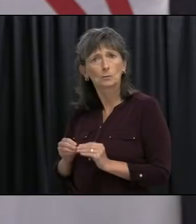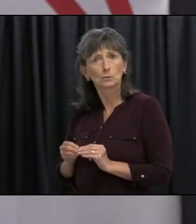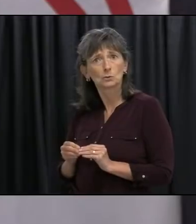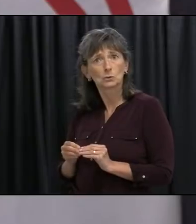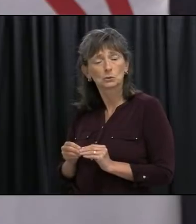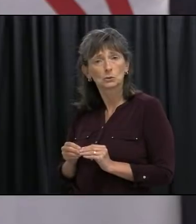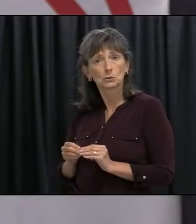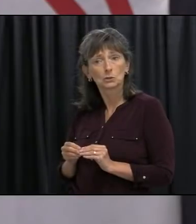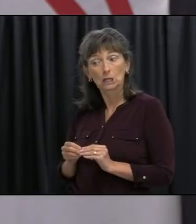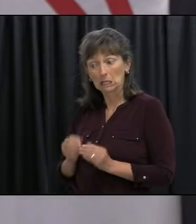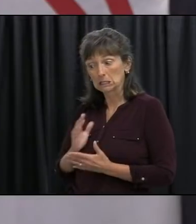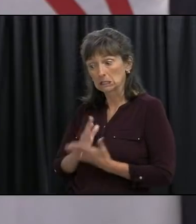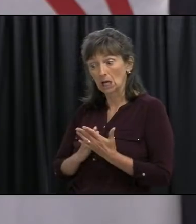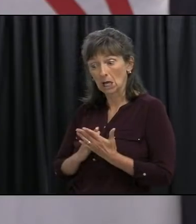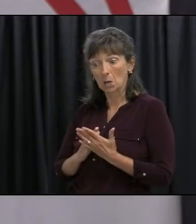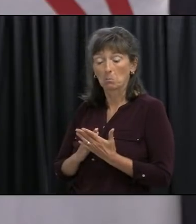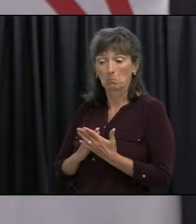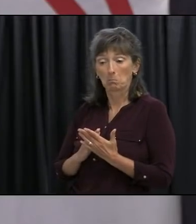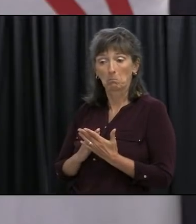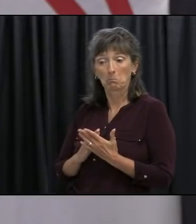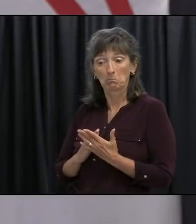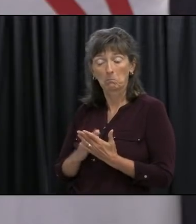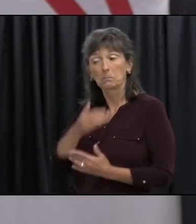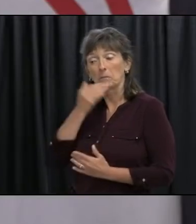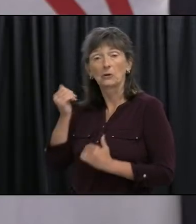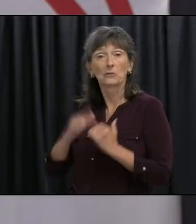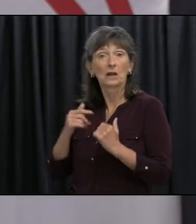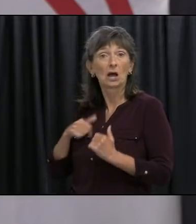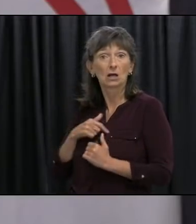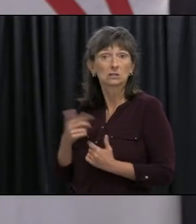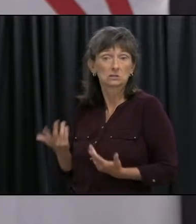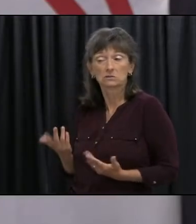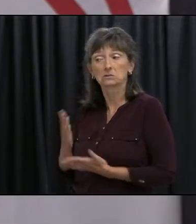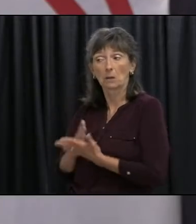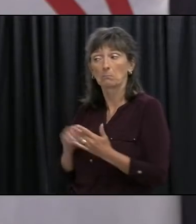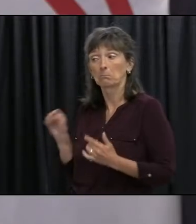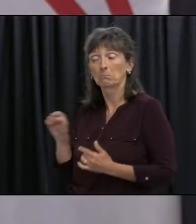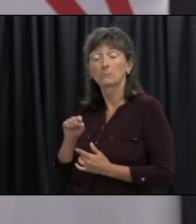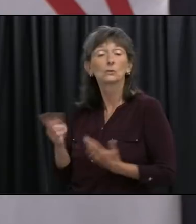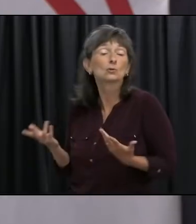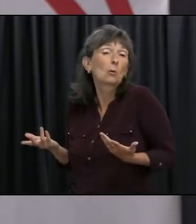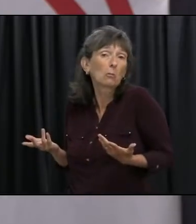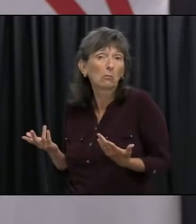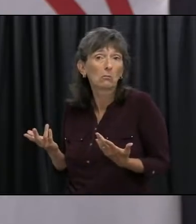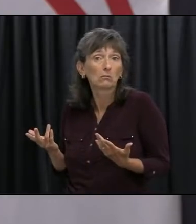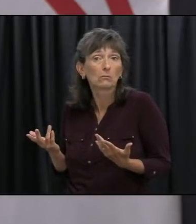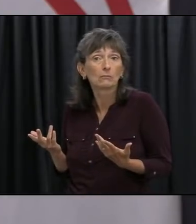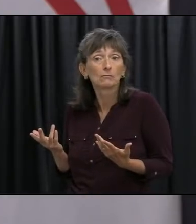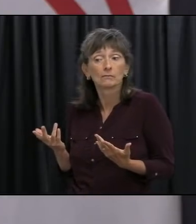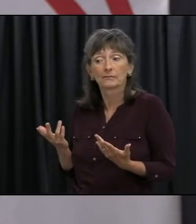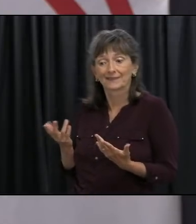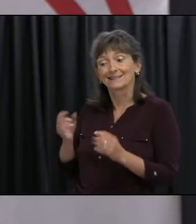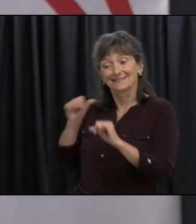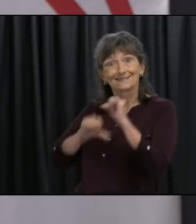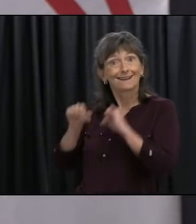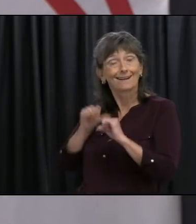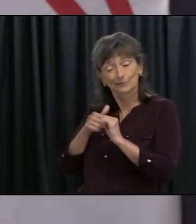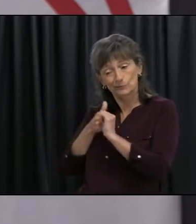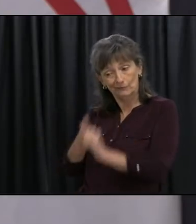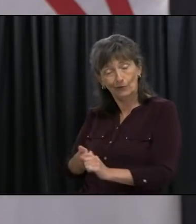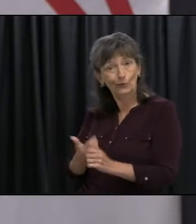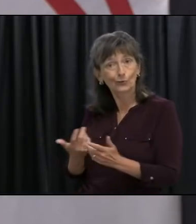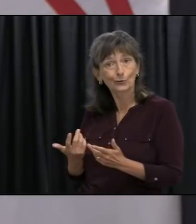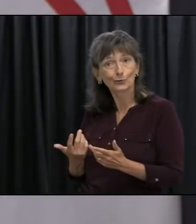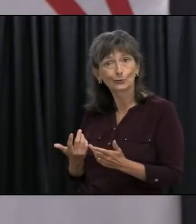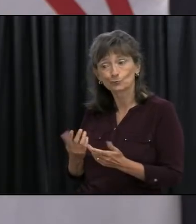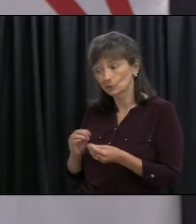cases even lower than where we would be as Newfoundland and Labrador. So it's based on the epidemiology, it's based on